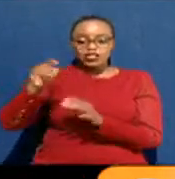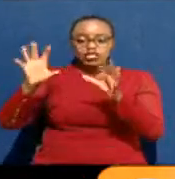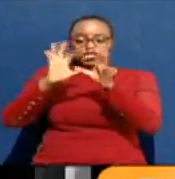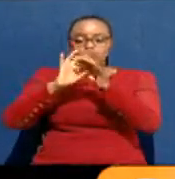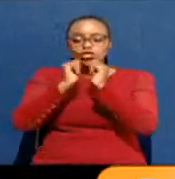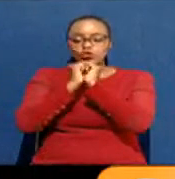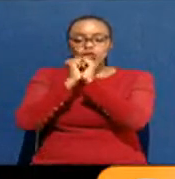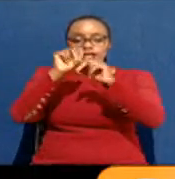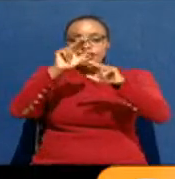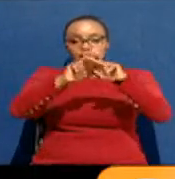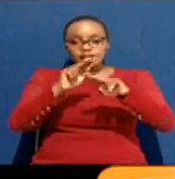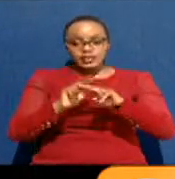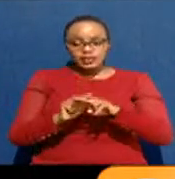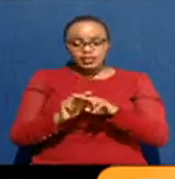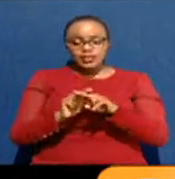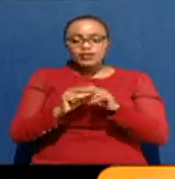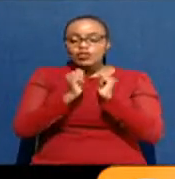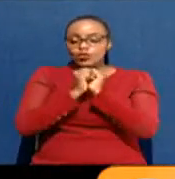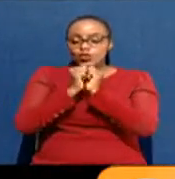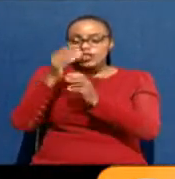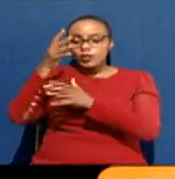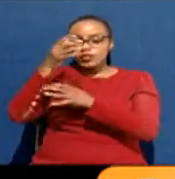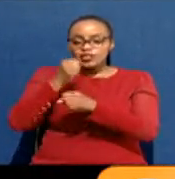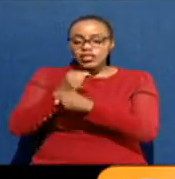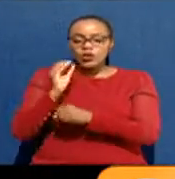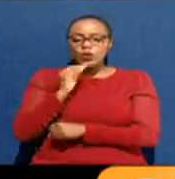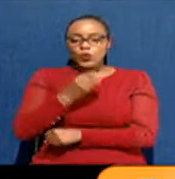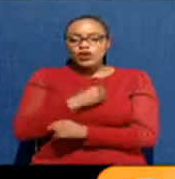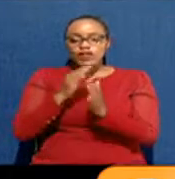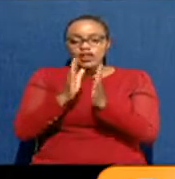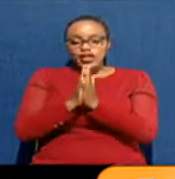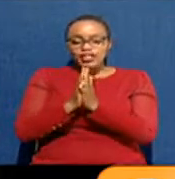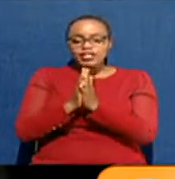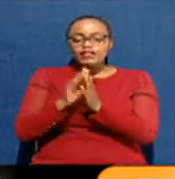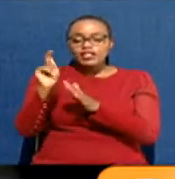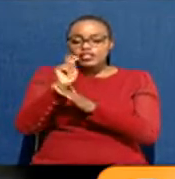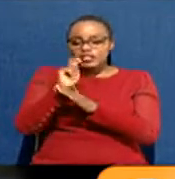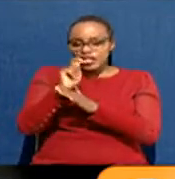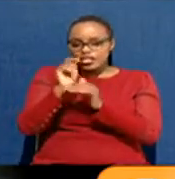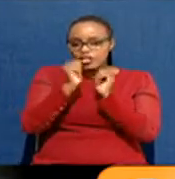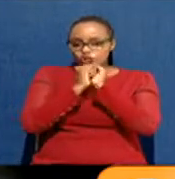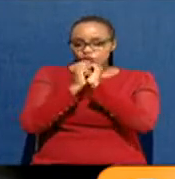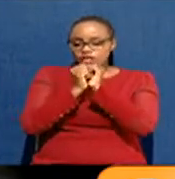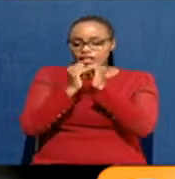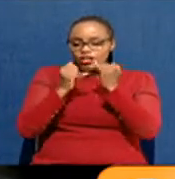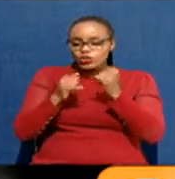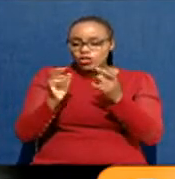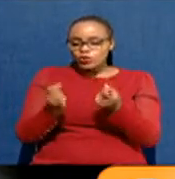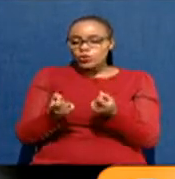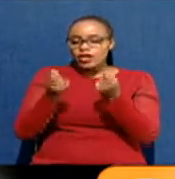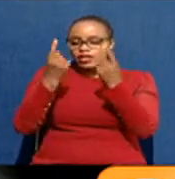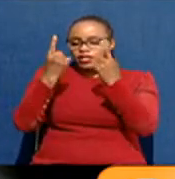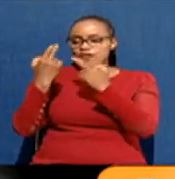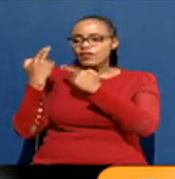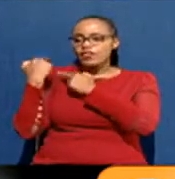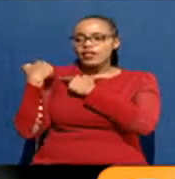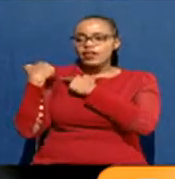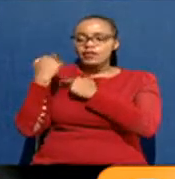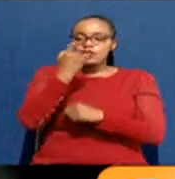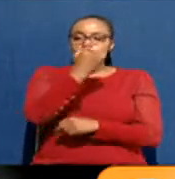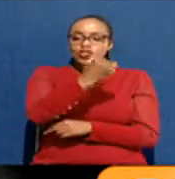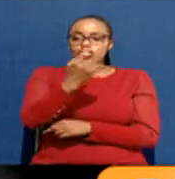sit with our stakeholders and clearly train together and understand the mandate of